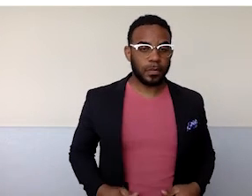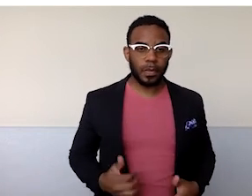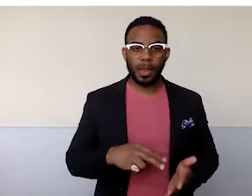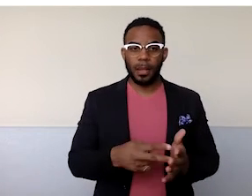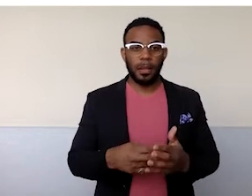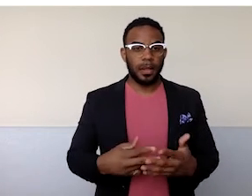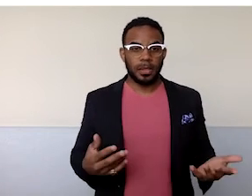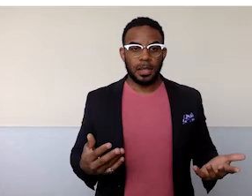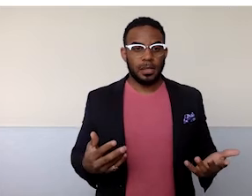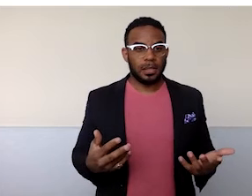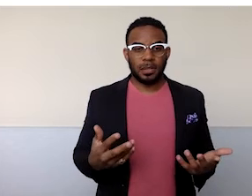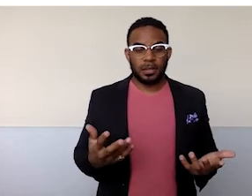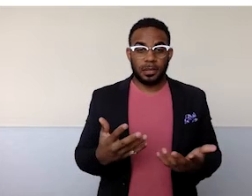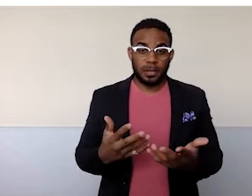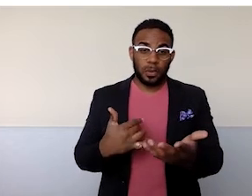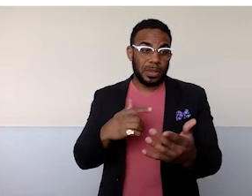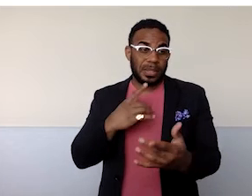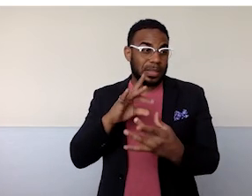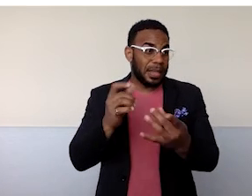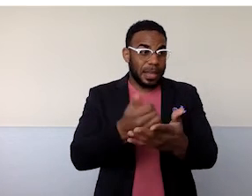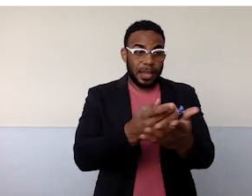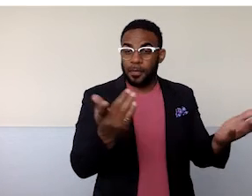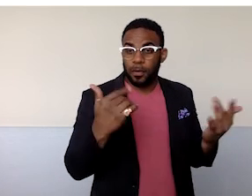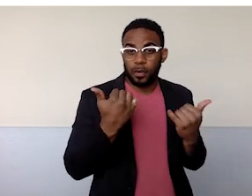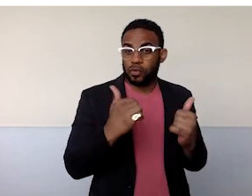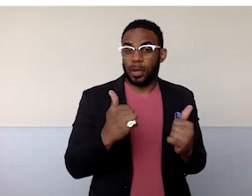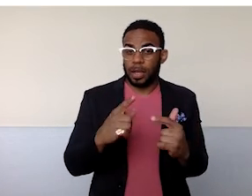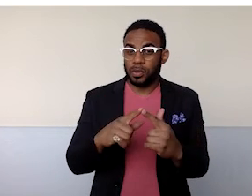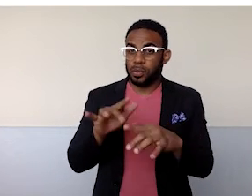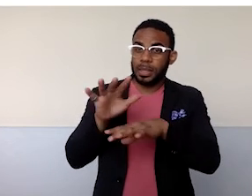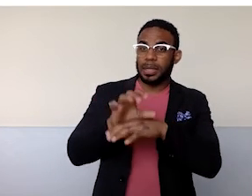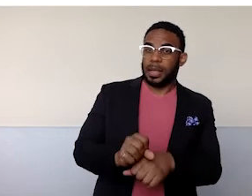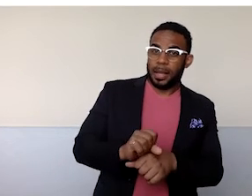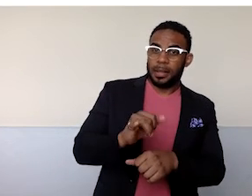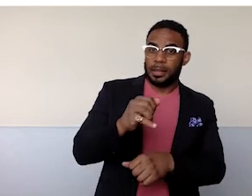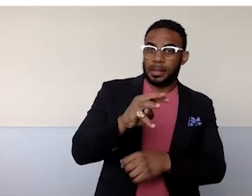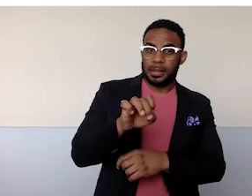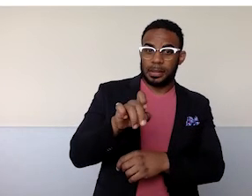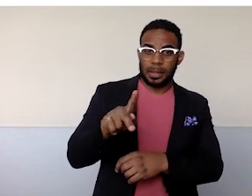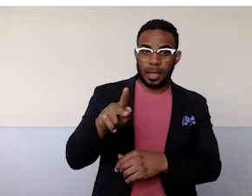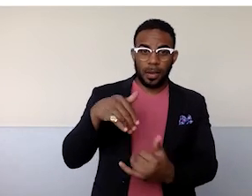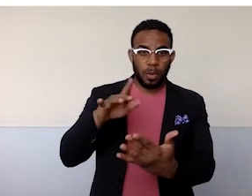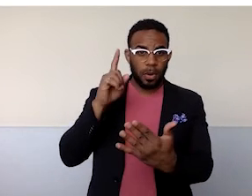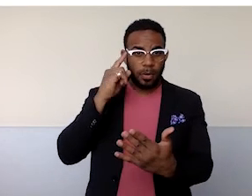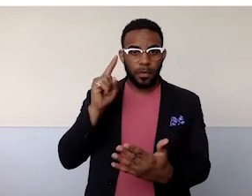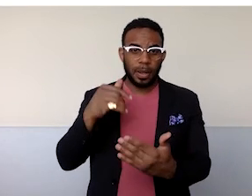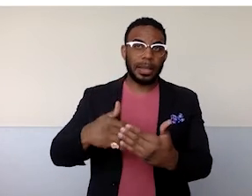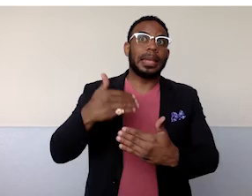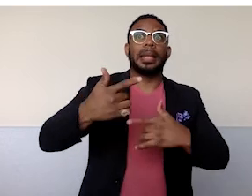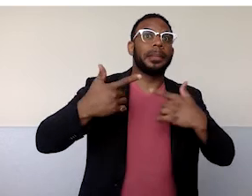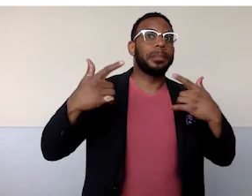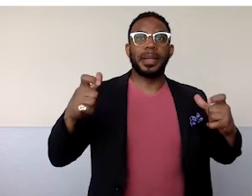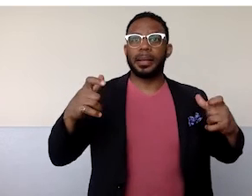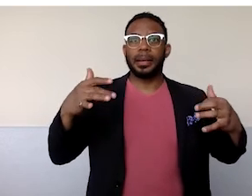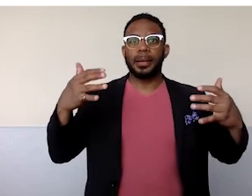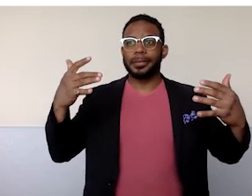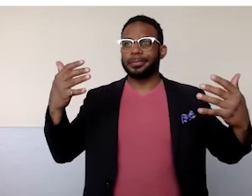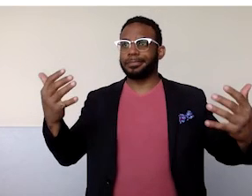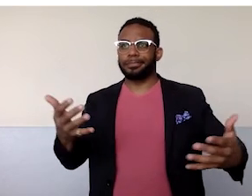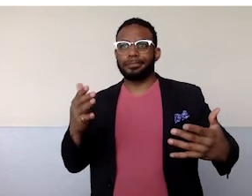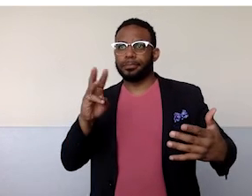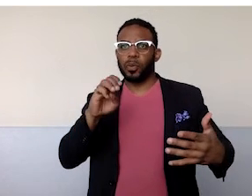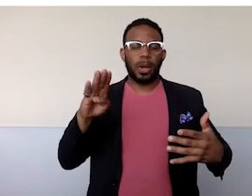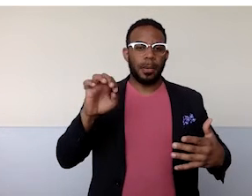mean, very recently, everybody really trying to adopt the Jamstack approach for their next big